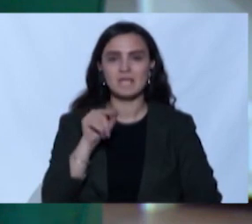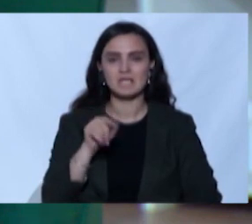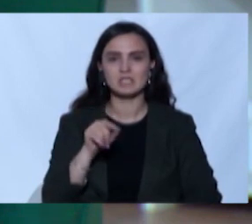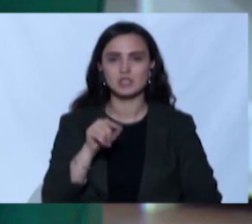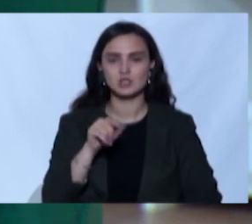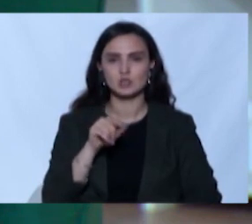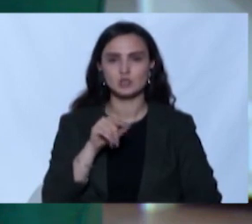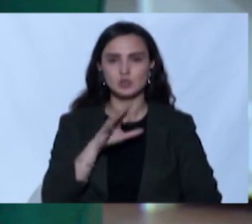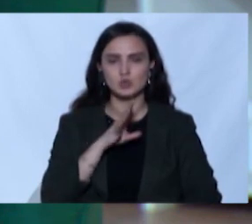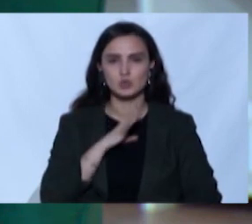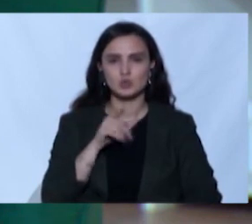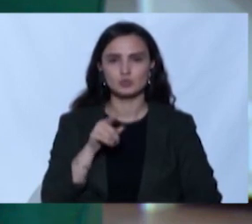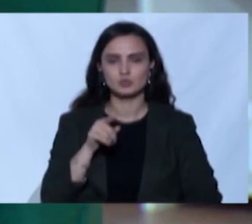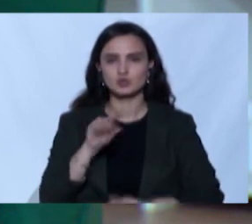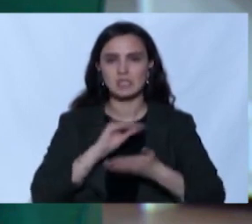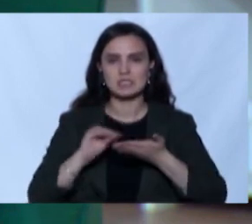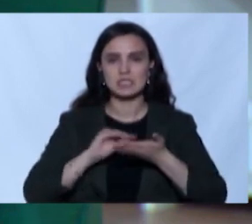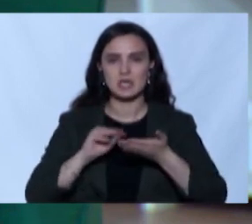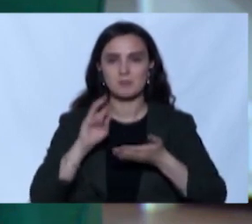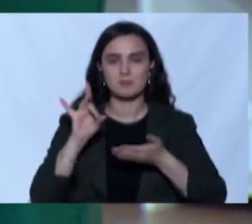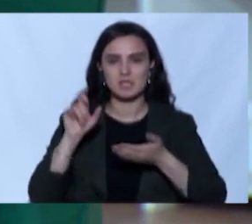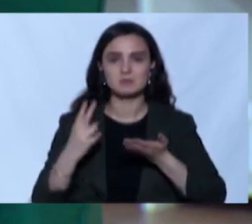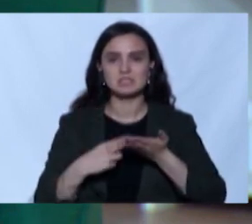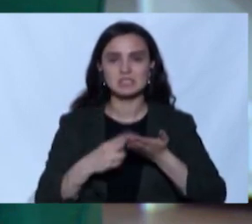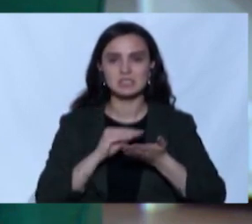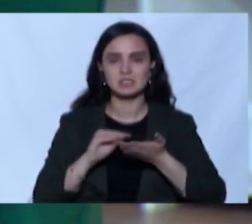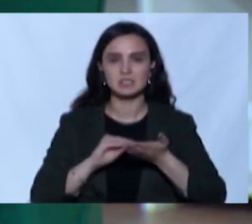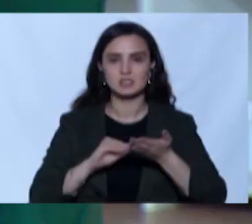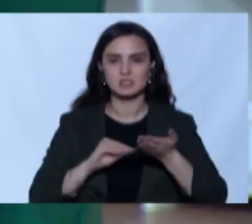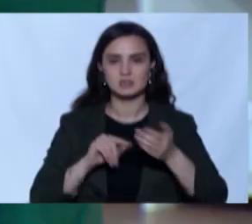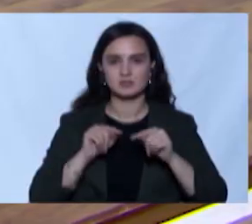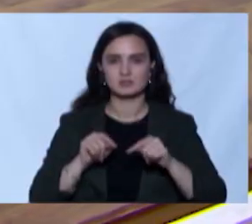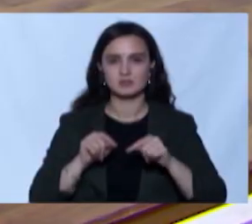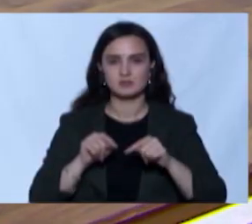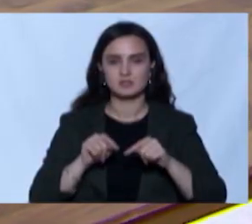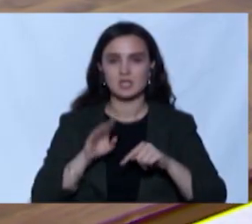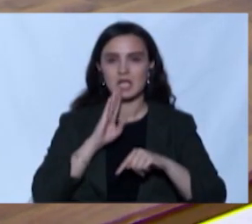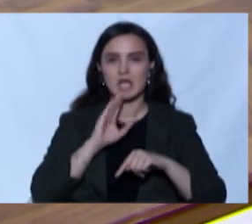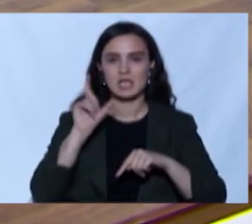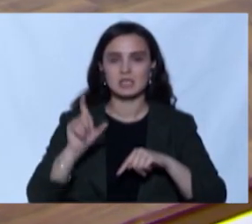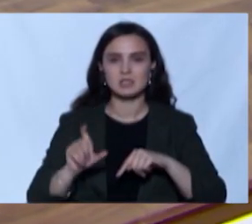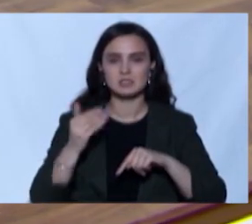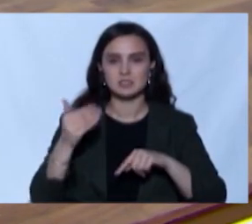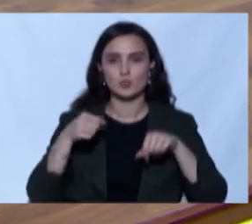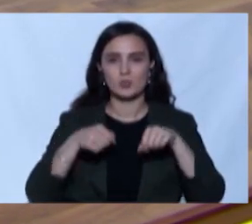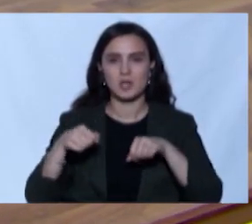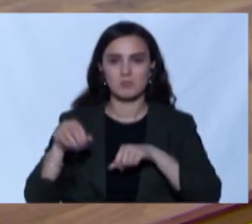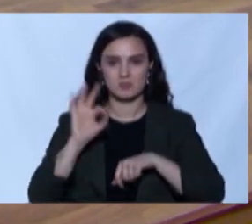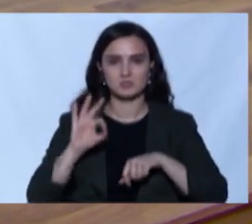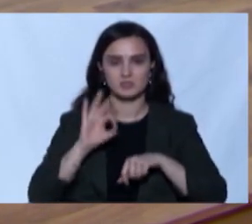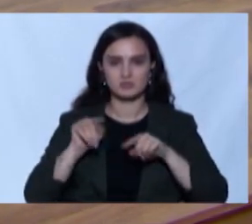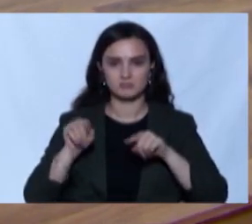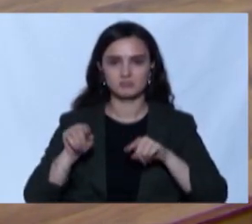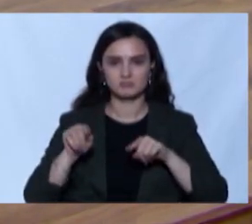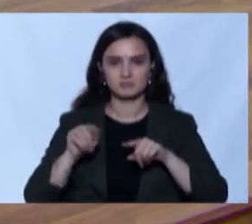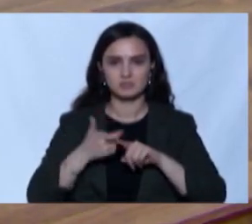had her own thing going on. She wrote a book called A Vindication of the Rights of Women, quite a transformative